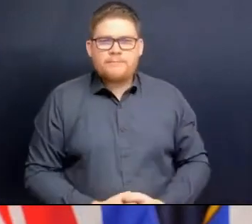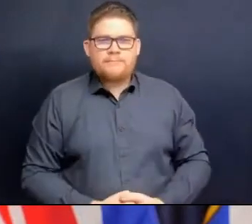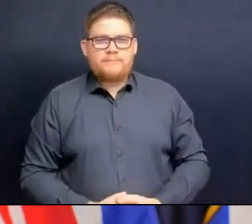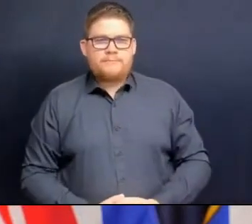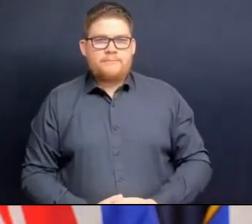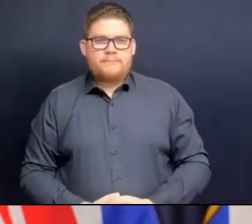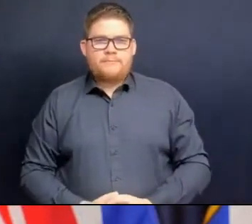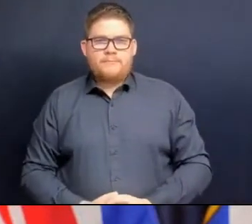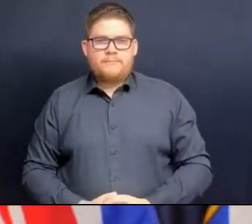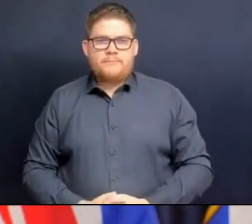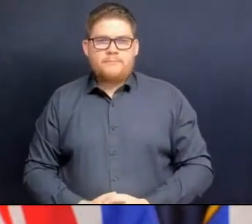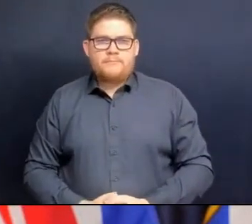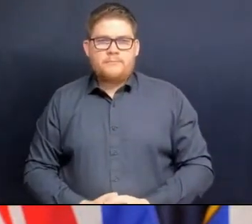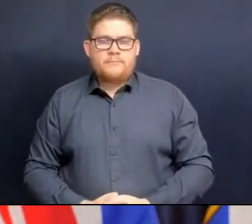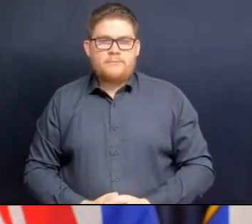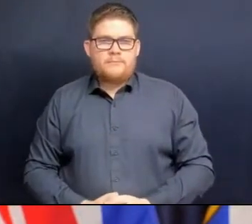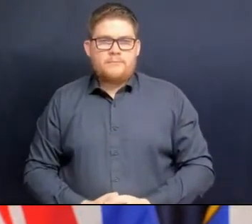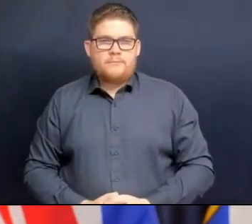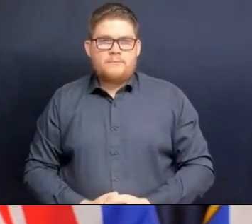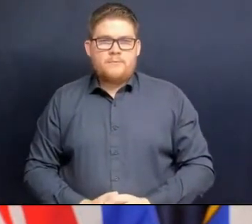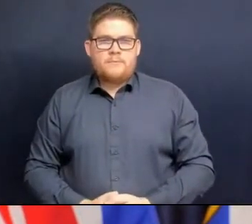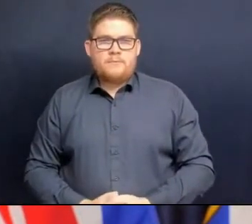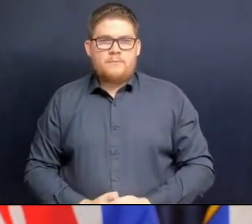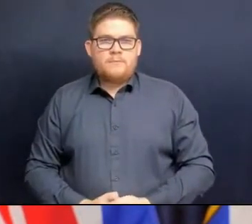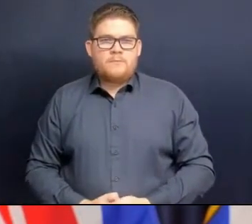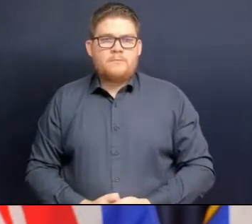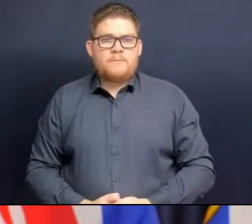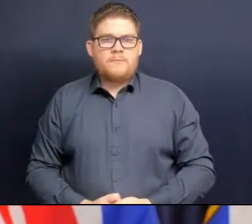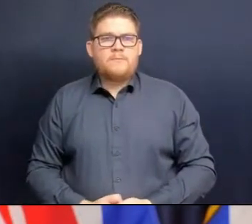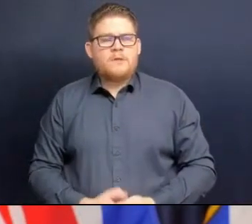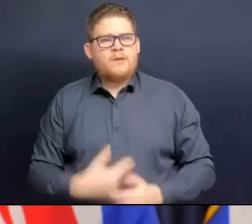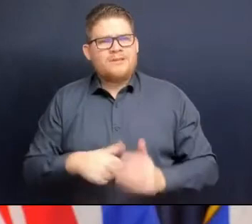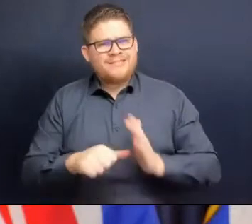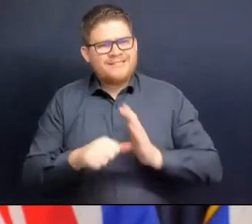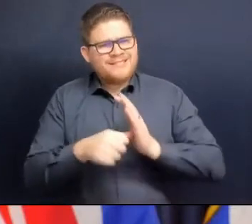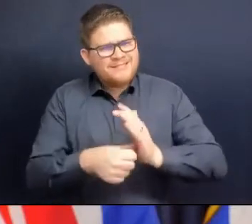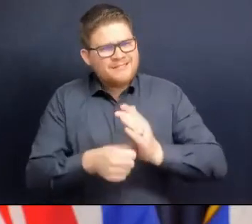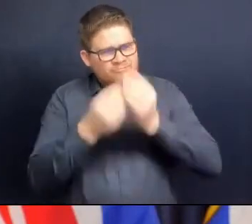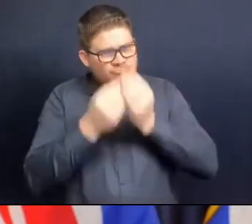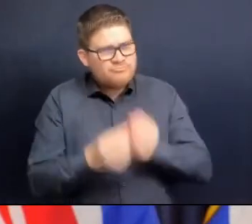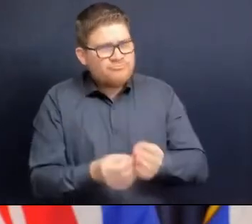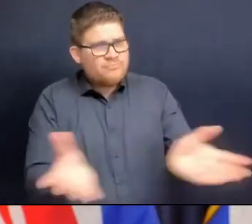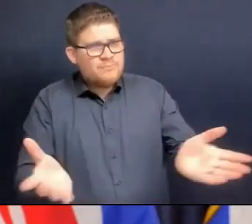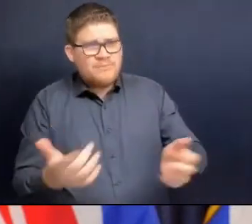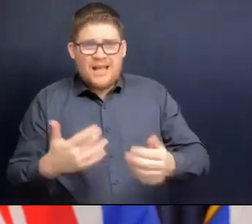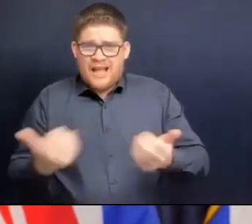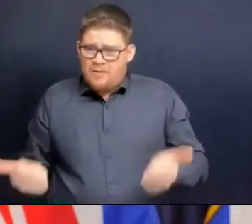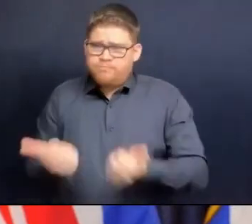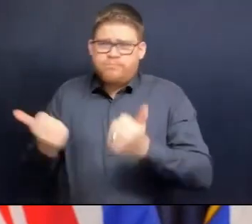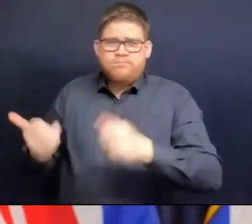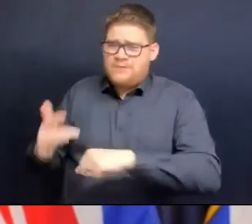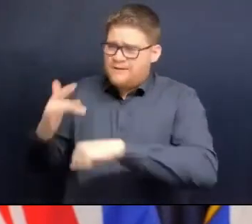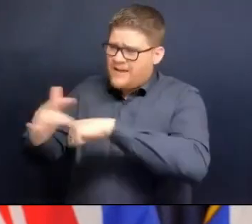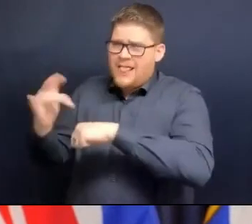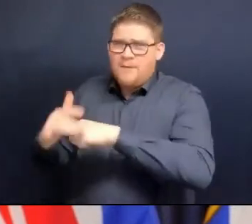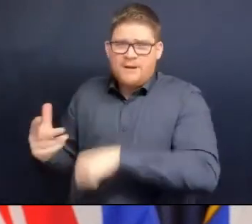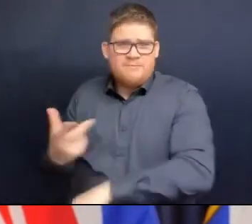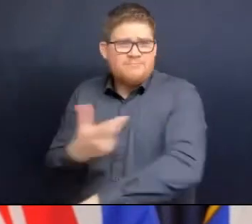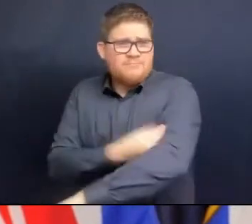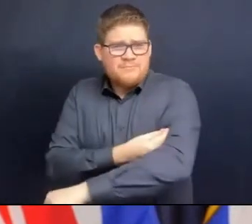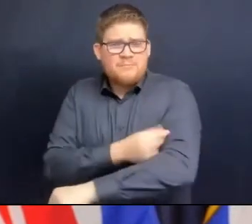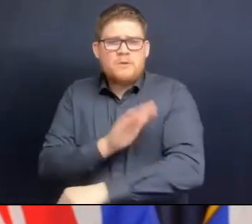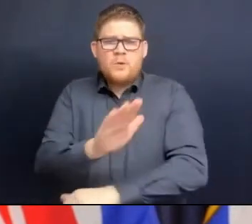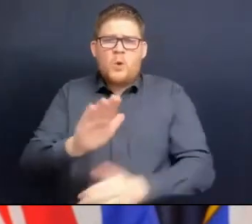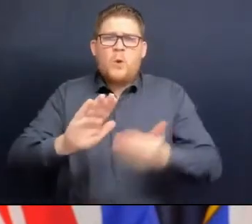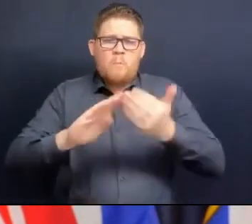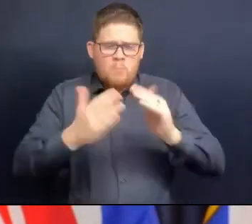there are clearly appointments open and people waiting before they get their booster dose. And I would just say to everyone today, there is an opportunity to do so. It